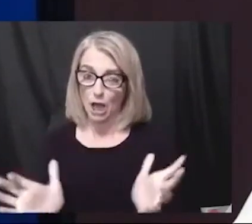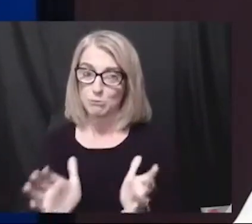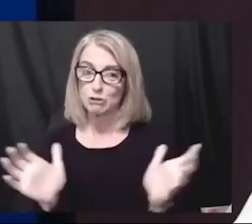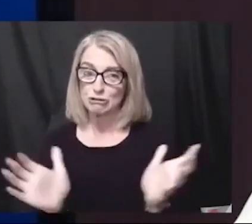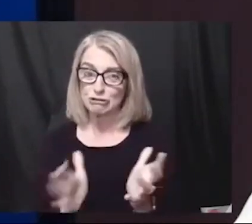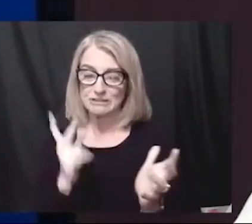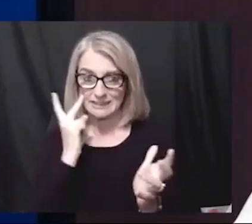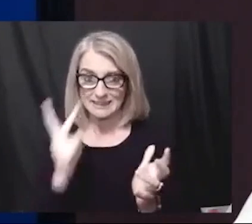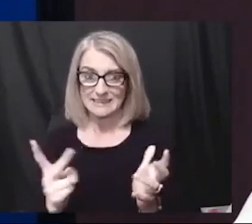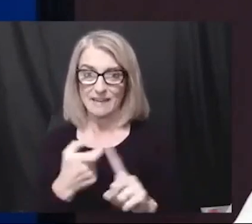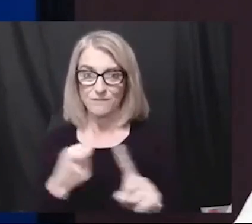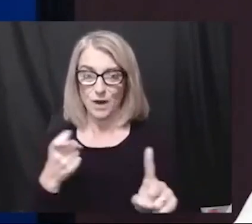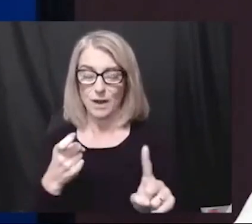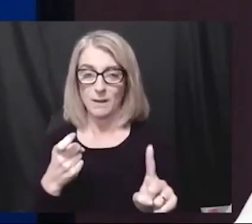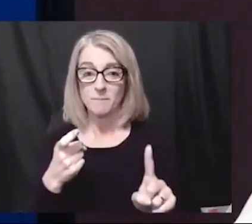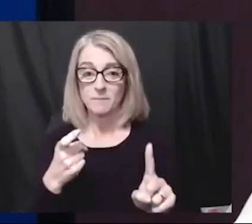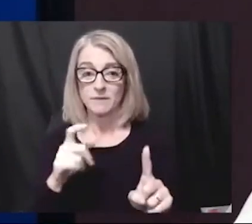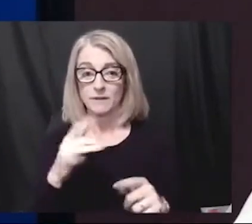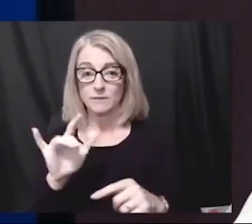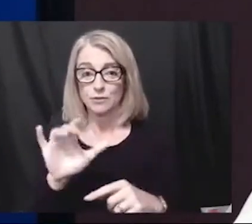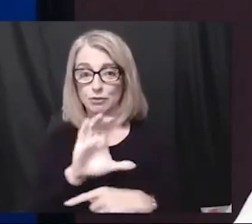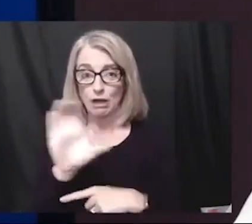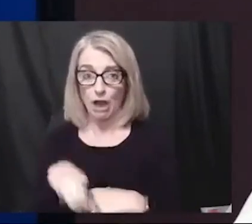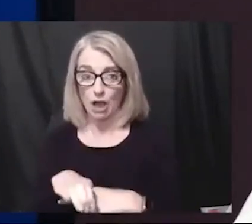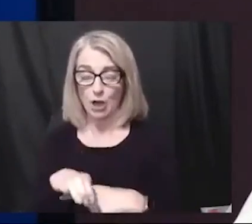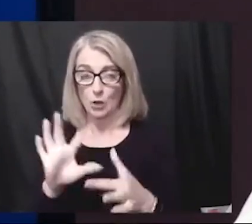should note that of those 38,